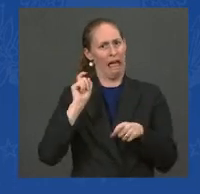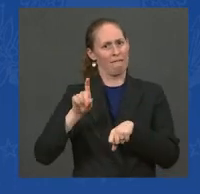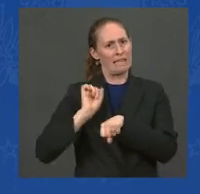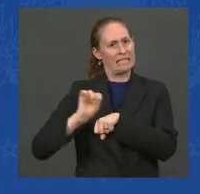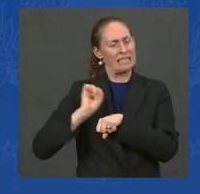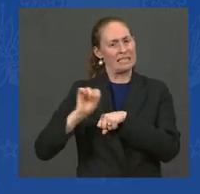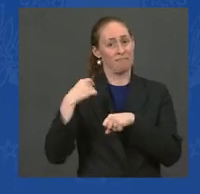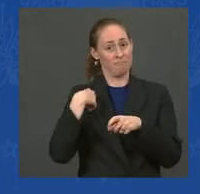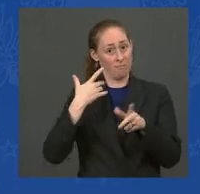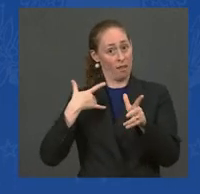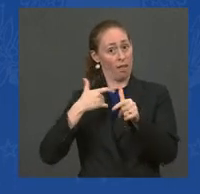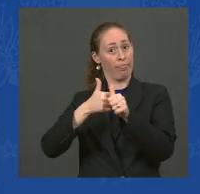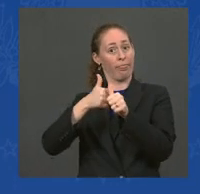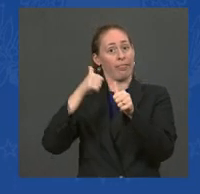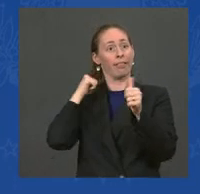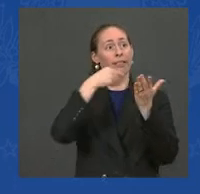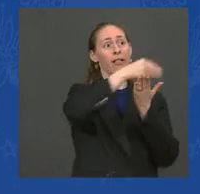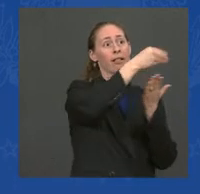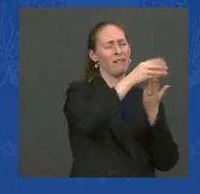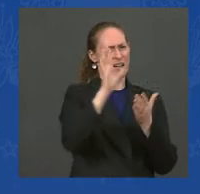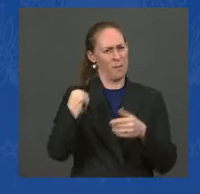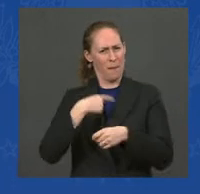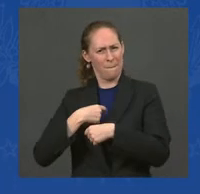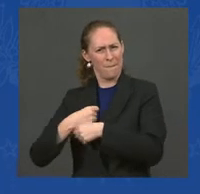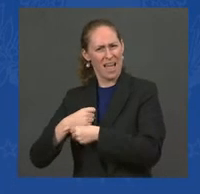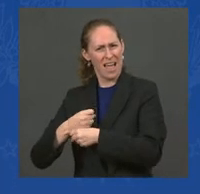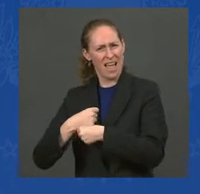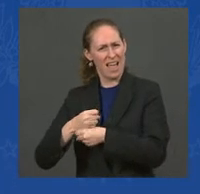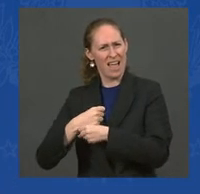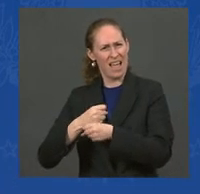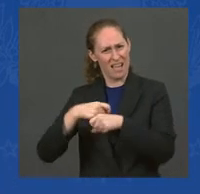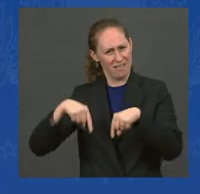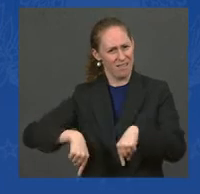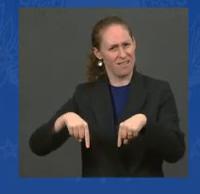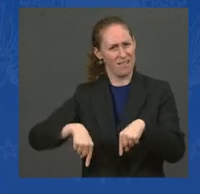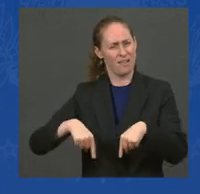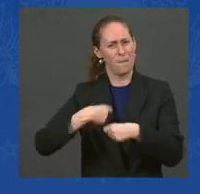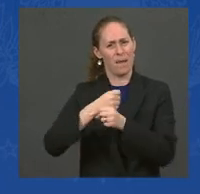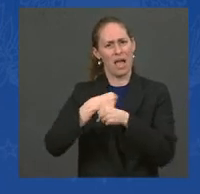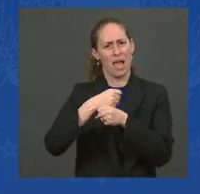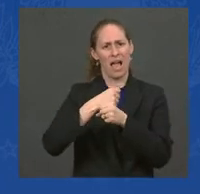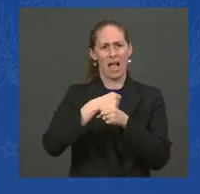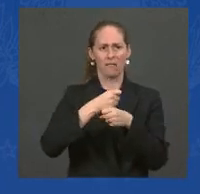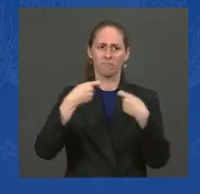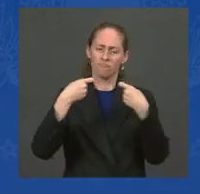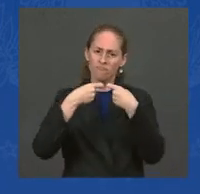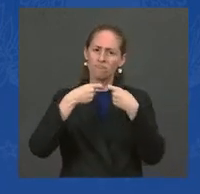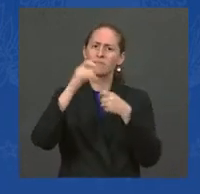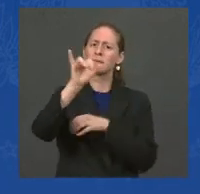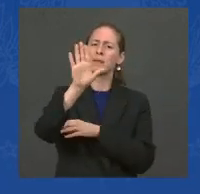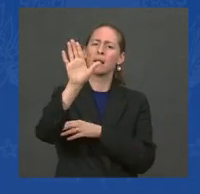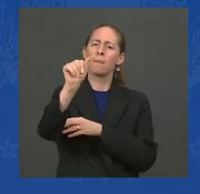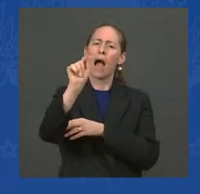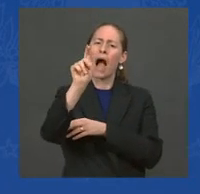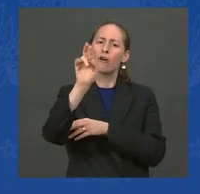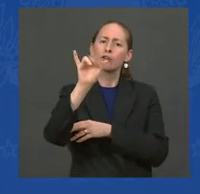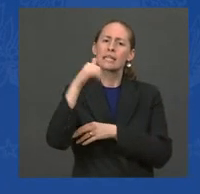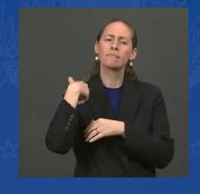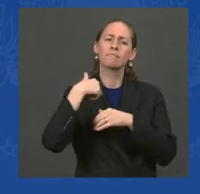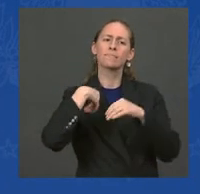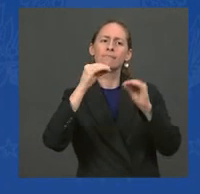behind. We should build those vehicles and the batteries that go into them and the charging stations they're going to need,